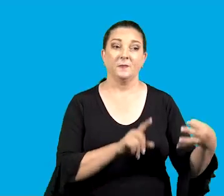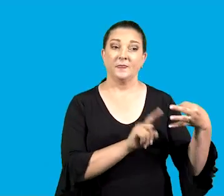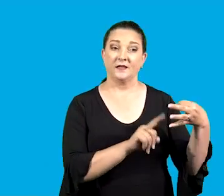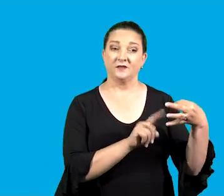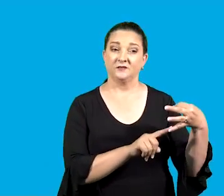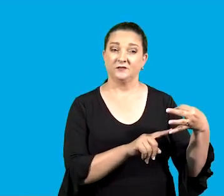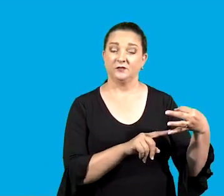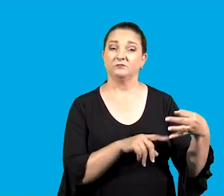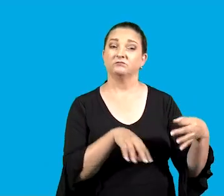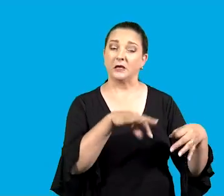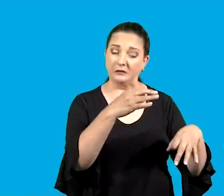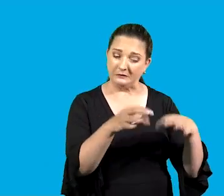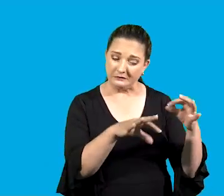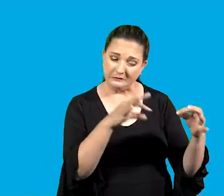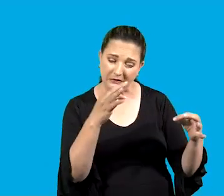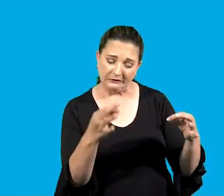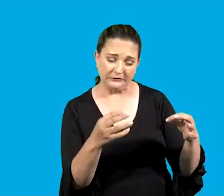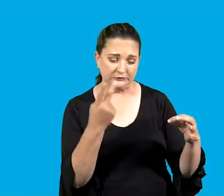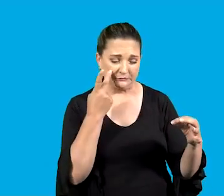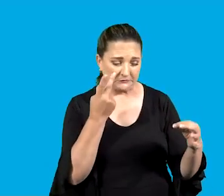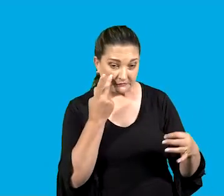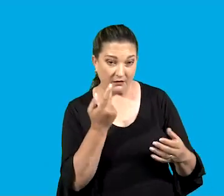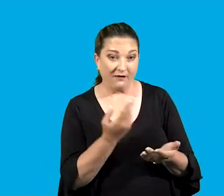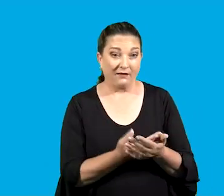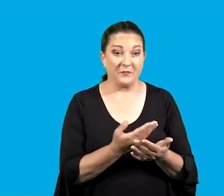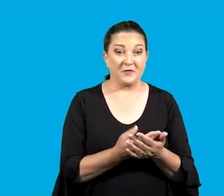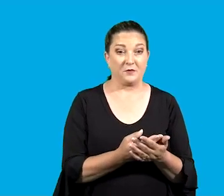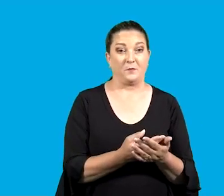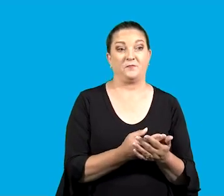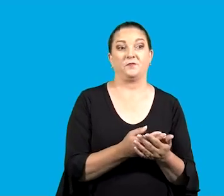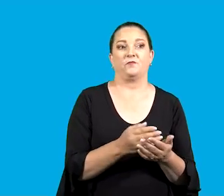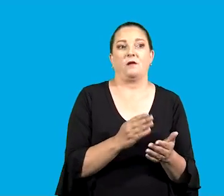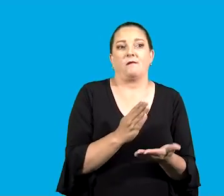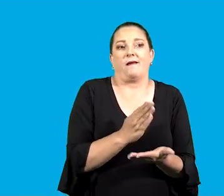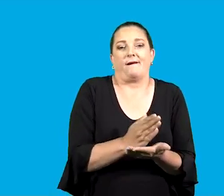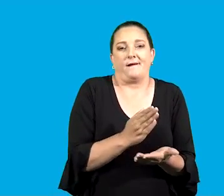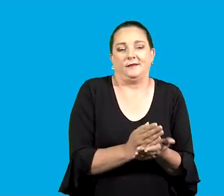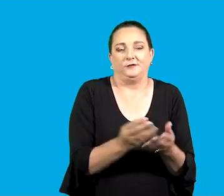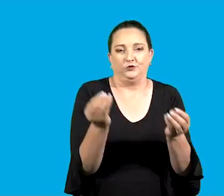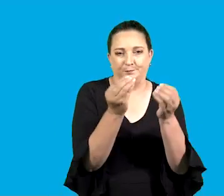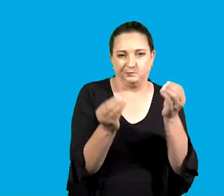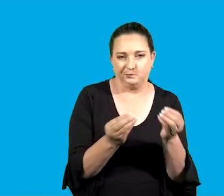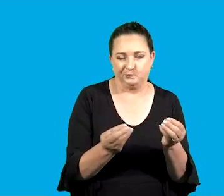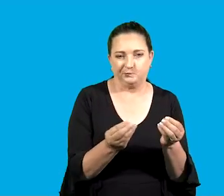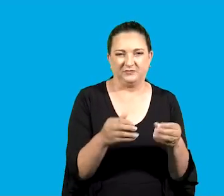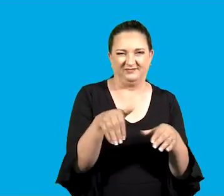Analyzing and interpretation and comparison of actual and budgeted figures. This is what we're going to do